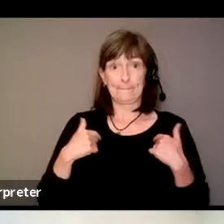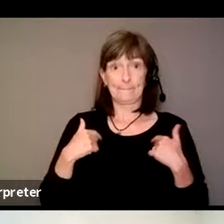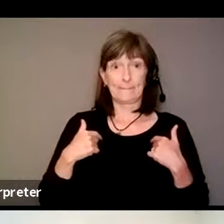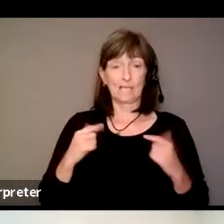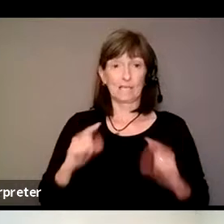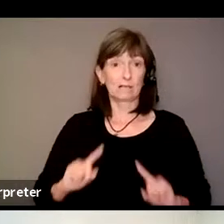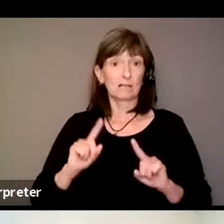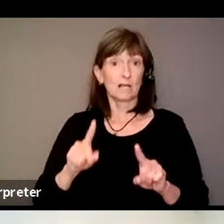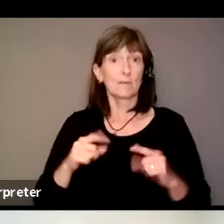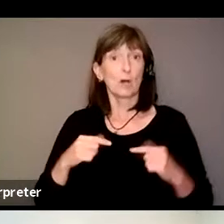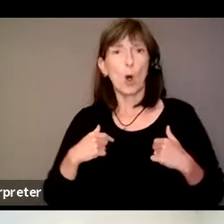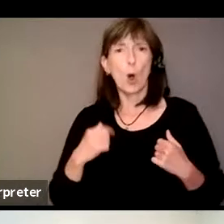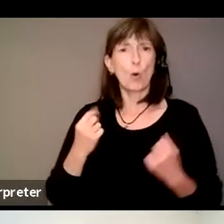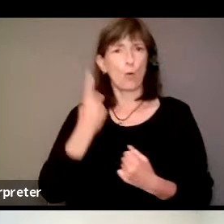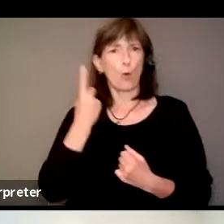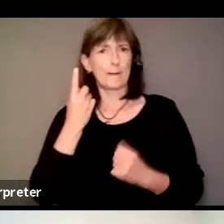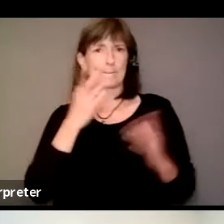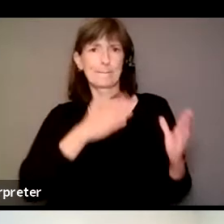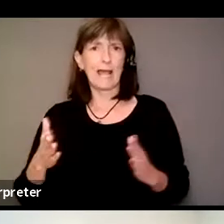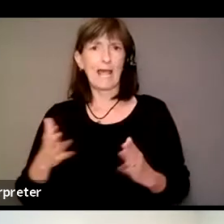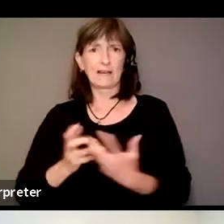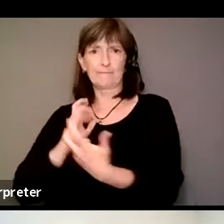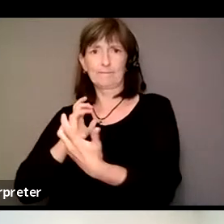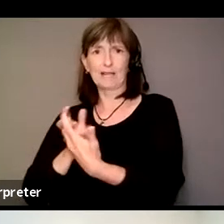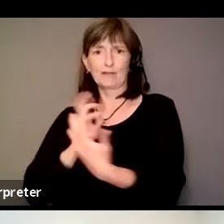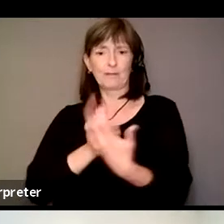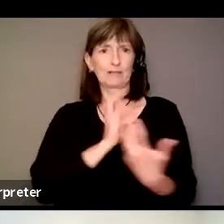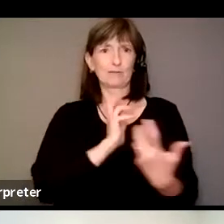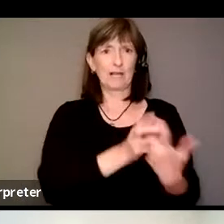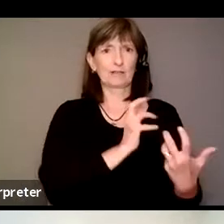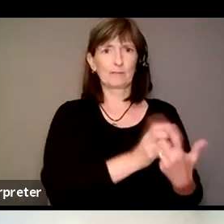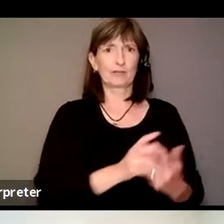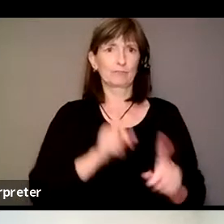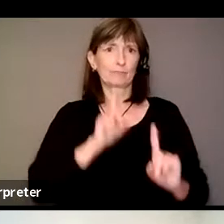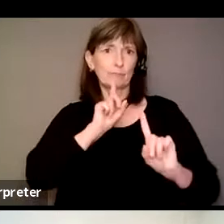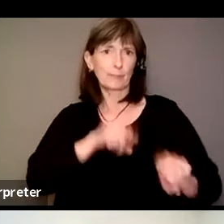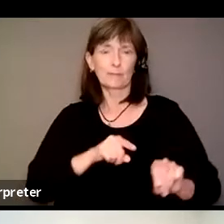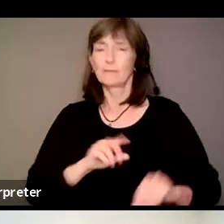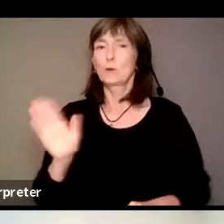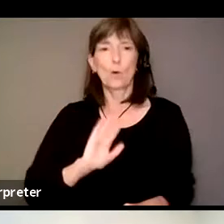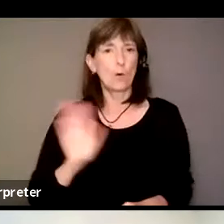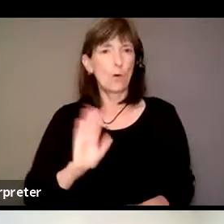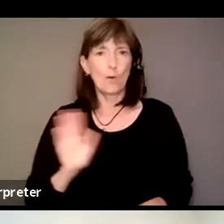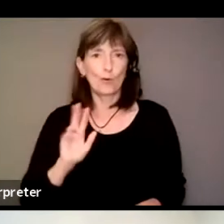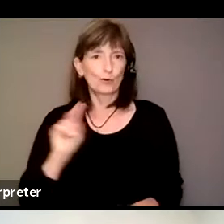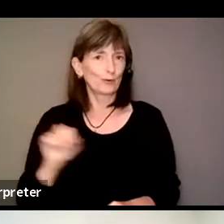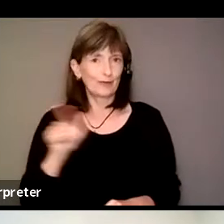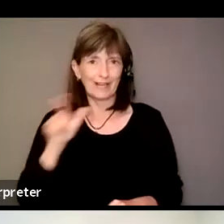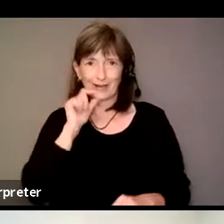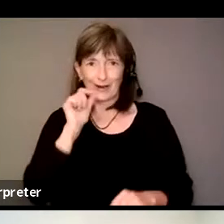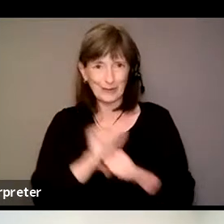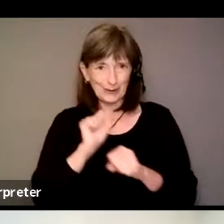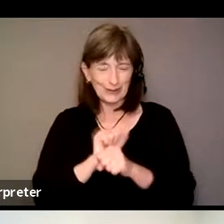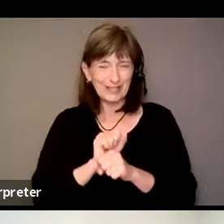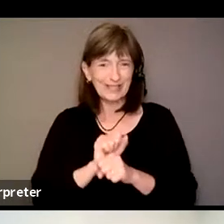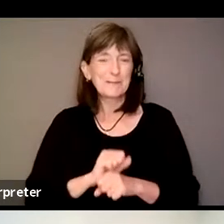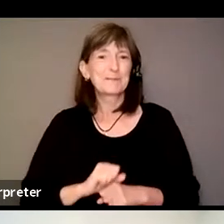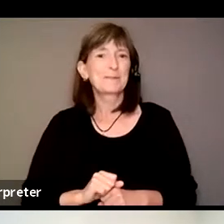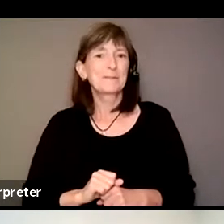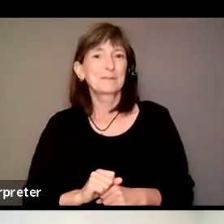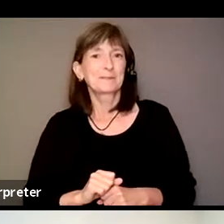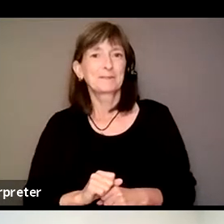one-size-fits-all plan, because we know in Newfoundland that is certainly not the case. and Newfoundland and